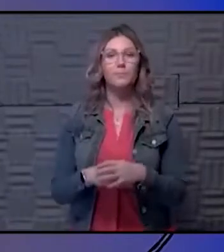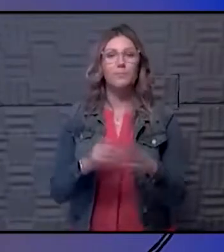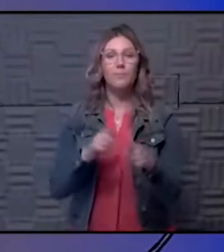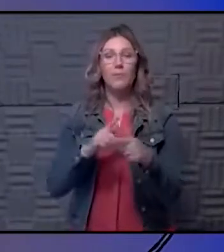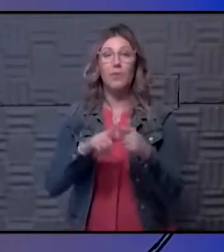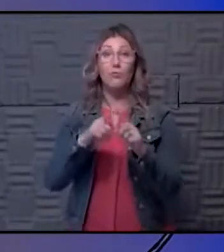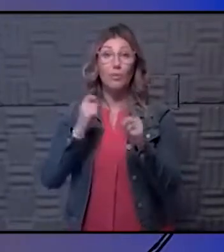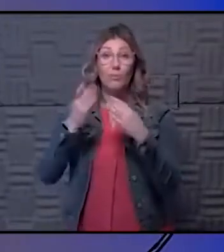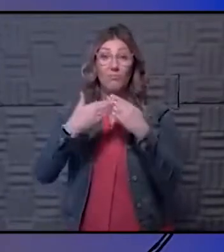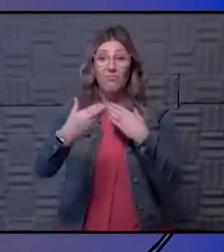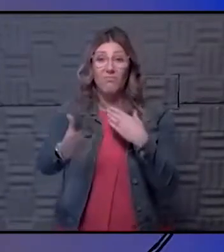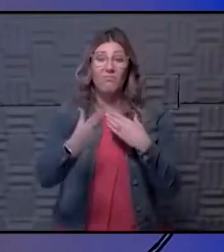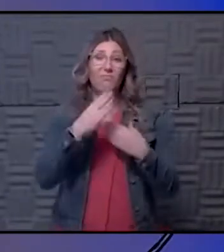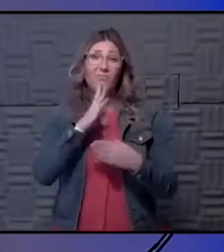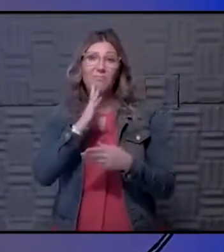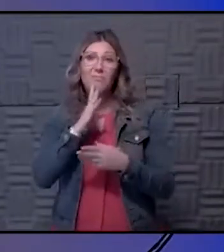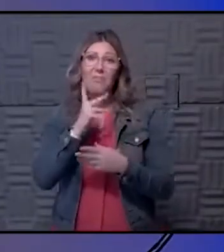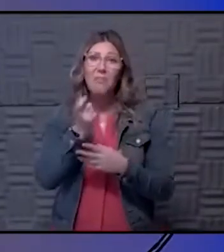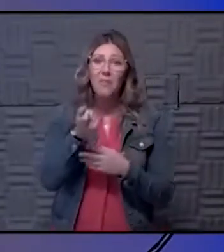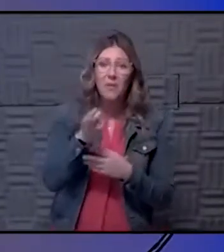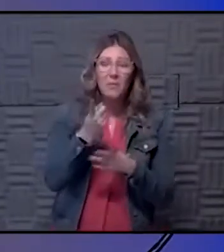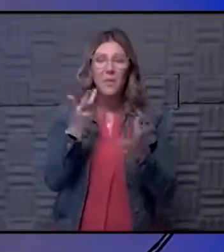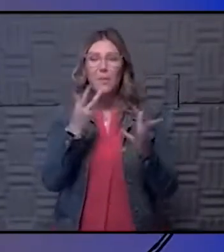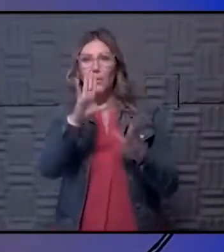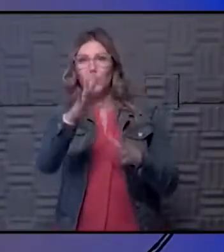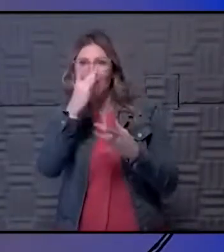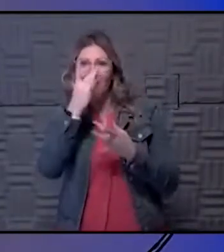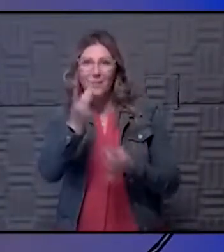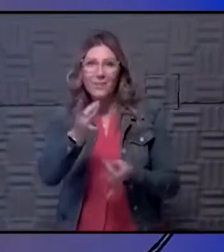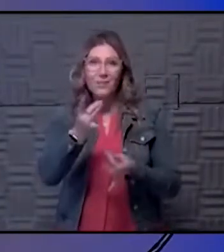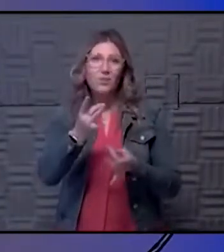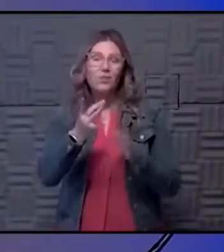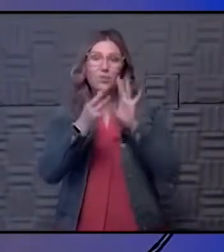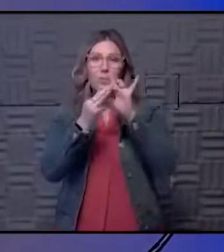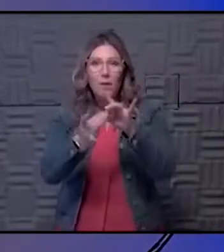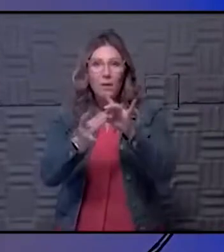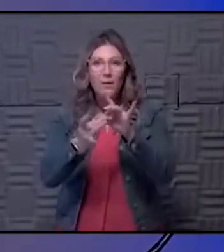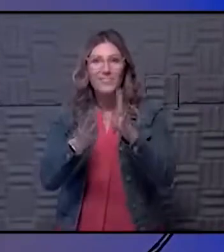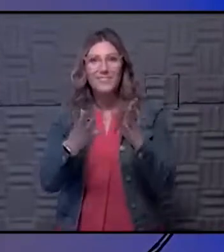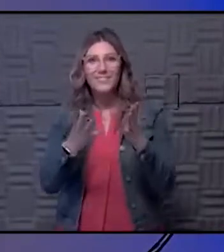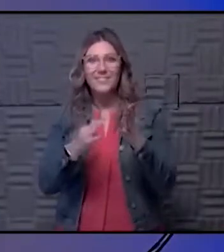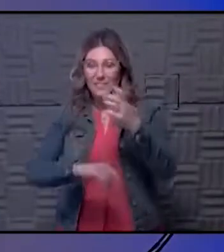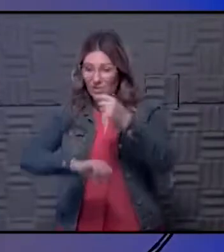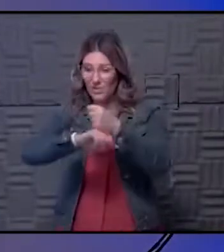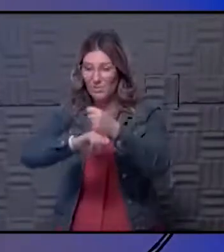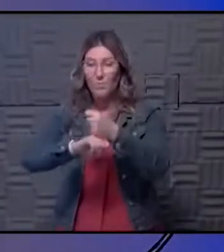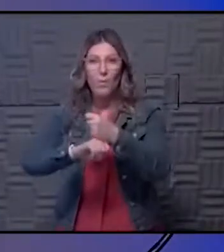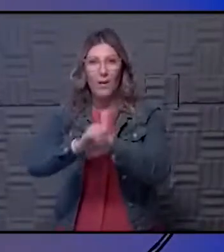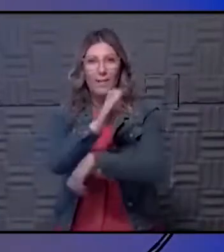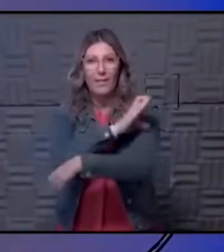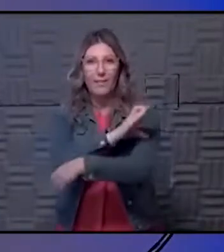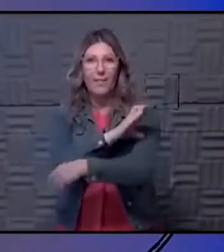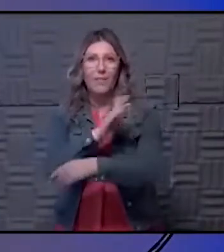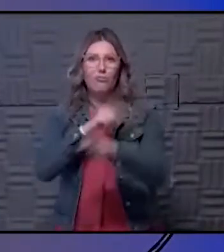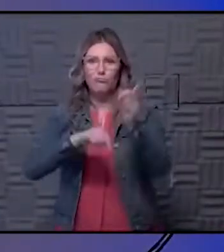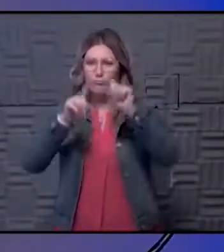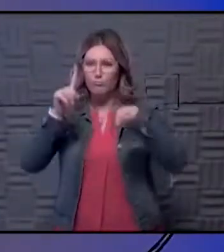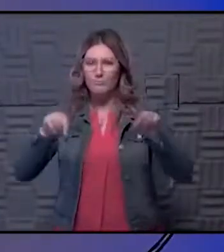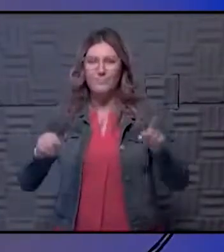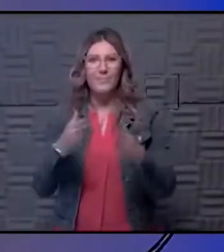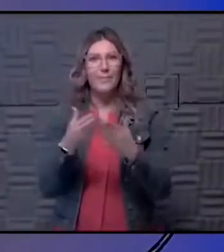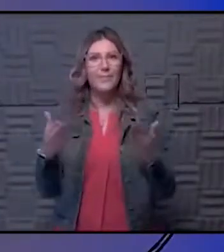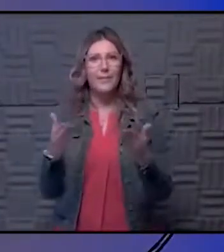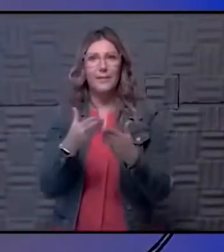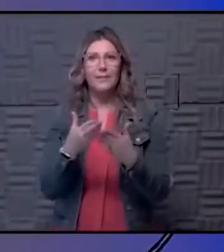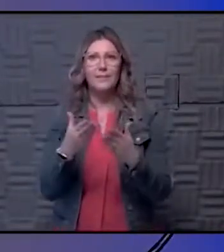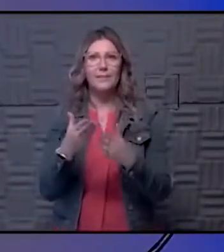we just talk to you a little bit and find out what your interests are in terms of supporting in the clinic, because there are different things that